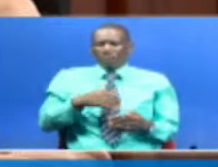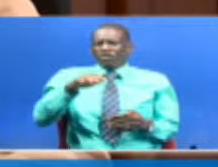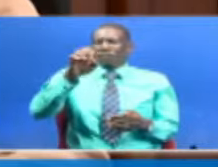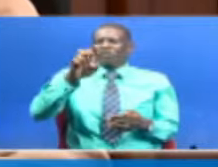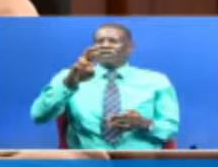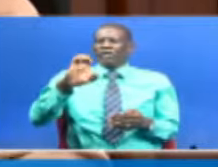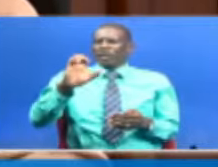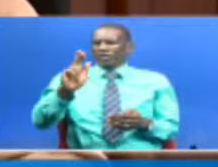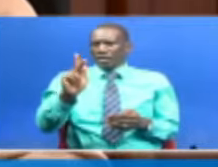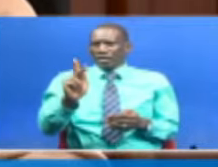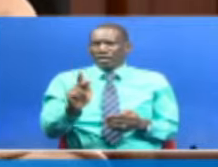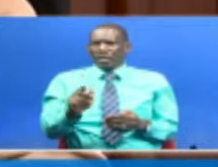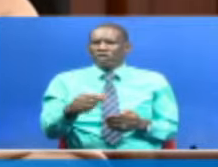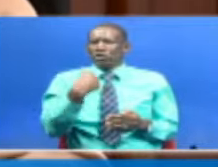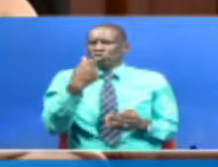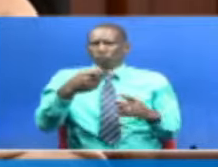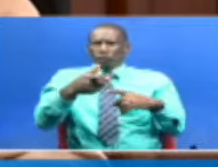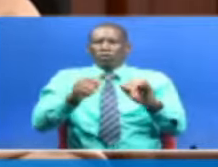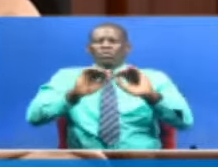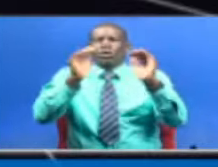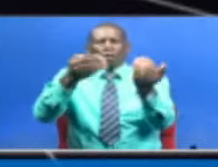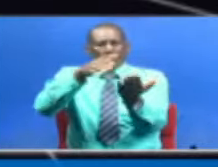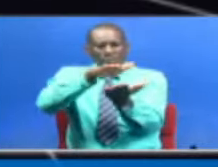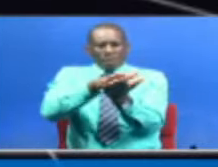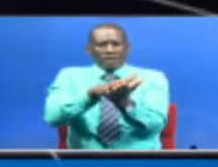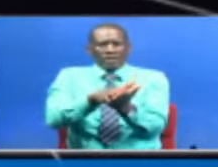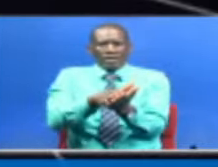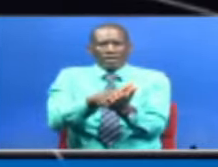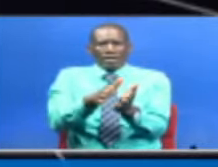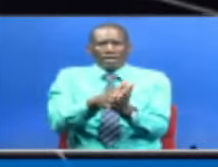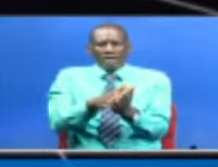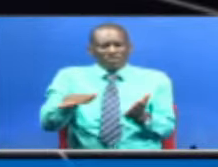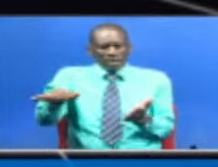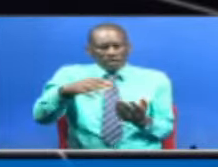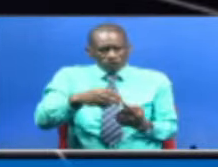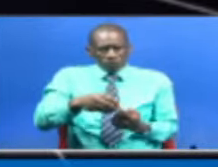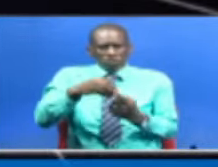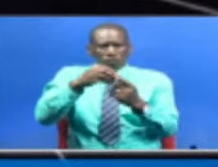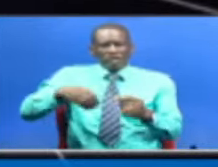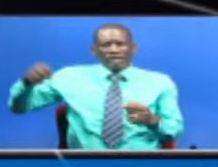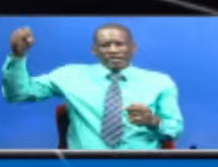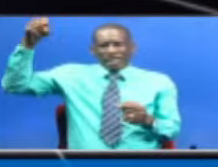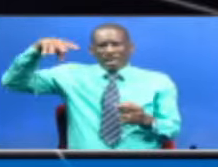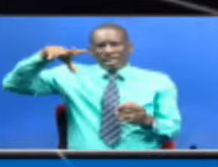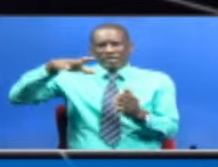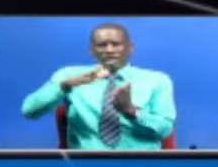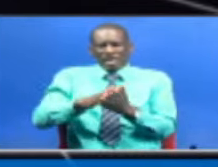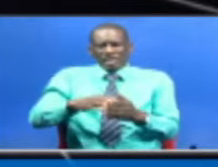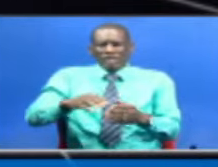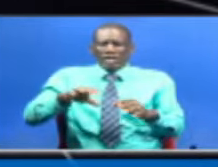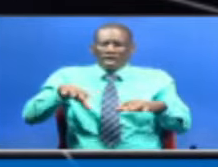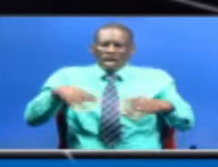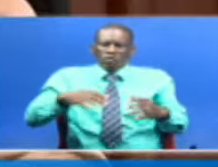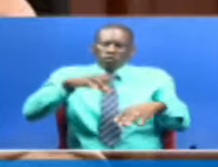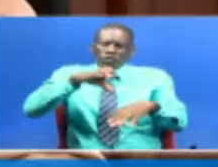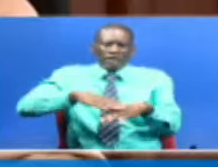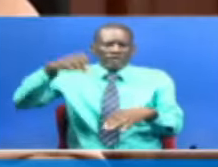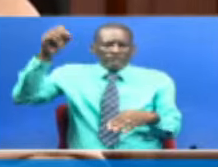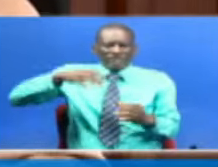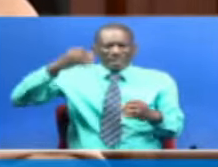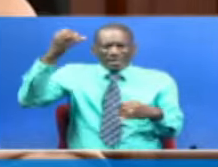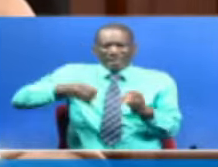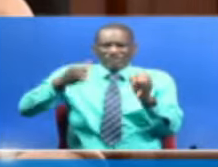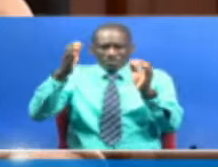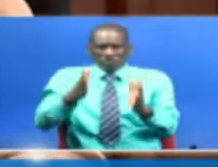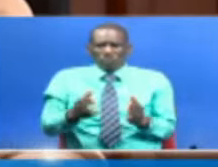Farnstrom, who is from the World Bank, and his area of specialization is energy and extractives. And last but not least,